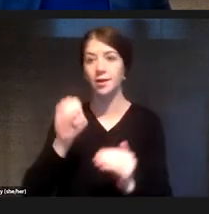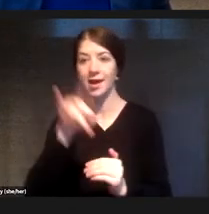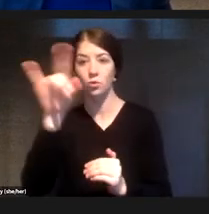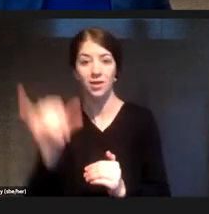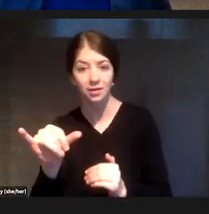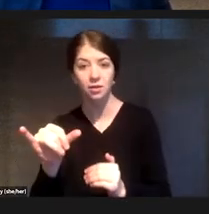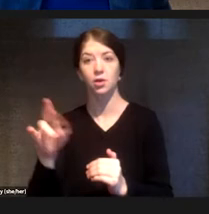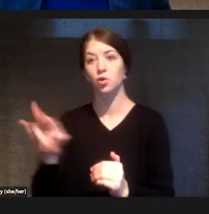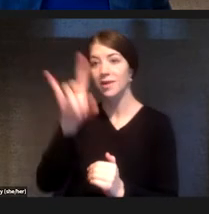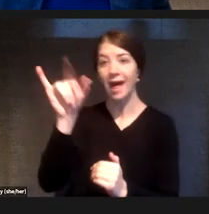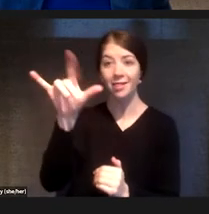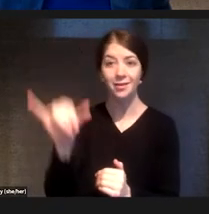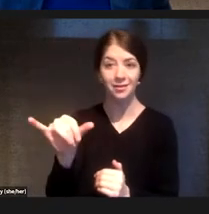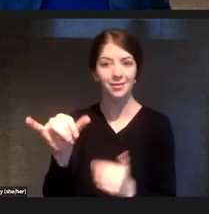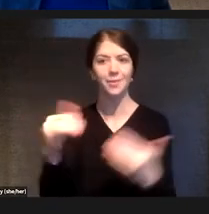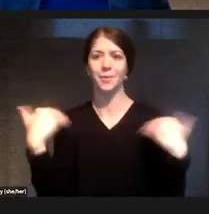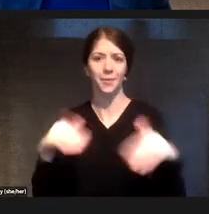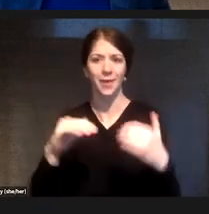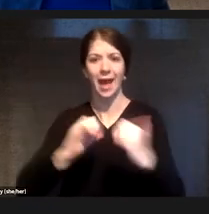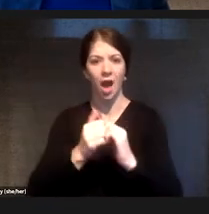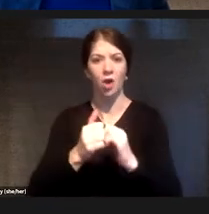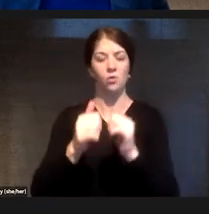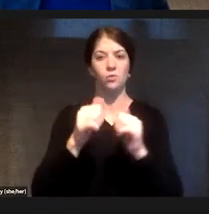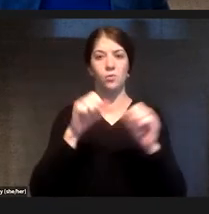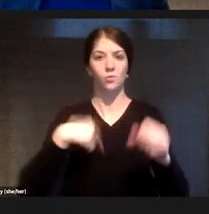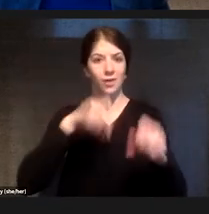can work together to then provide what everyone needs.